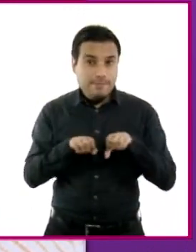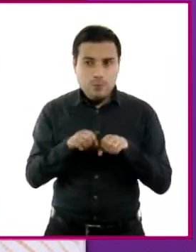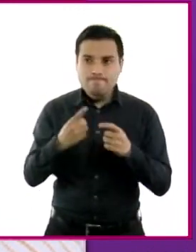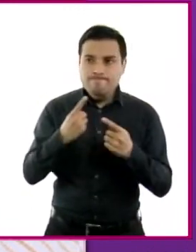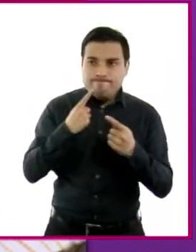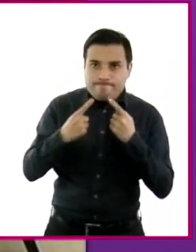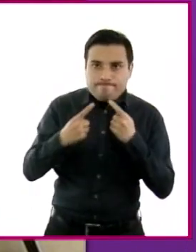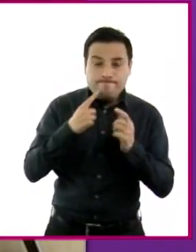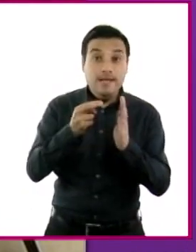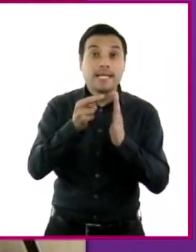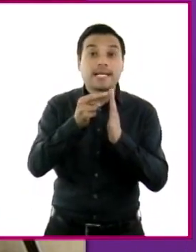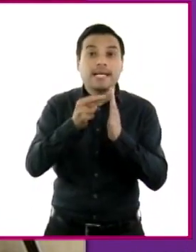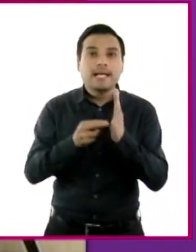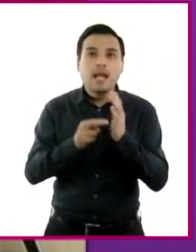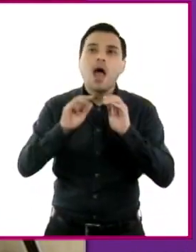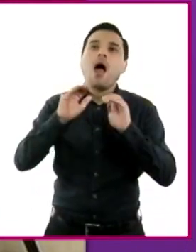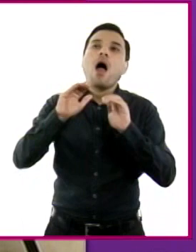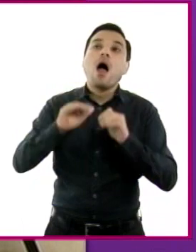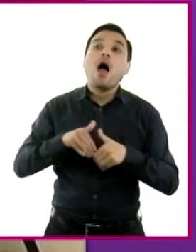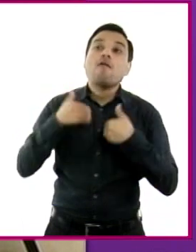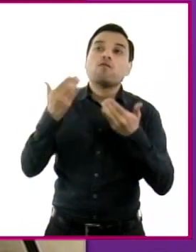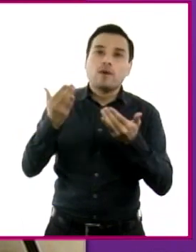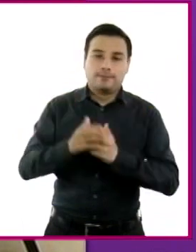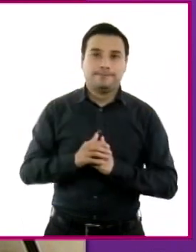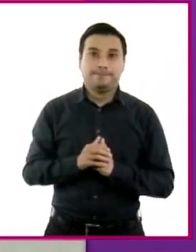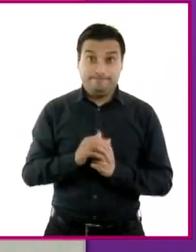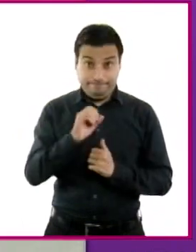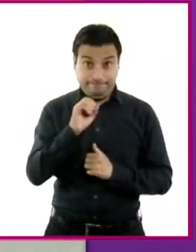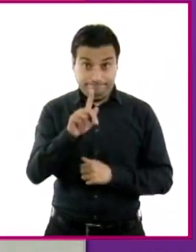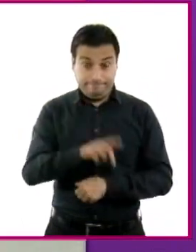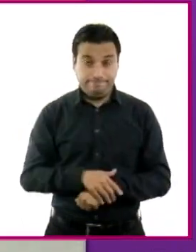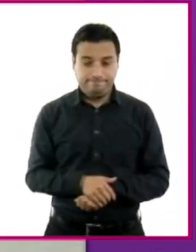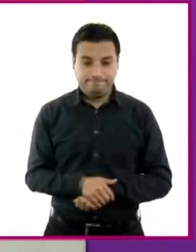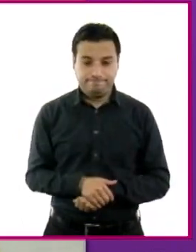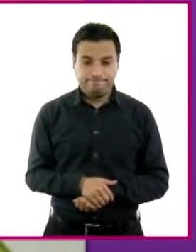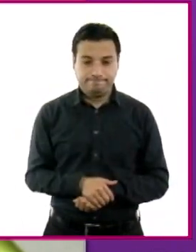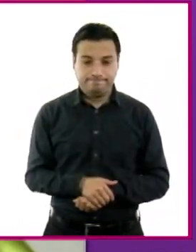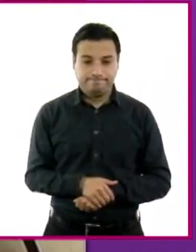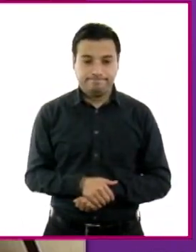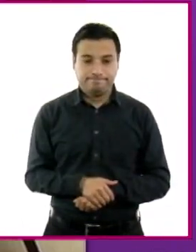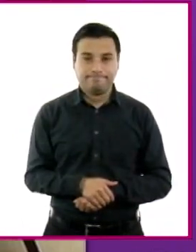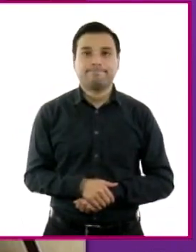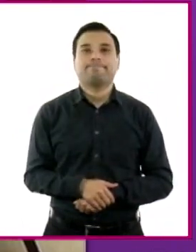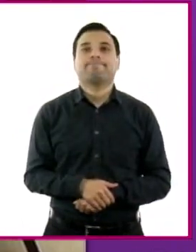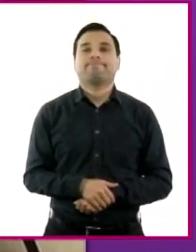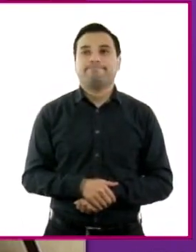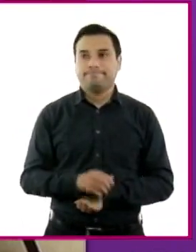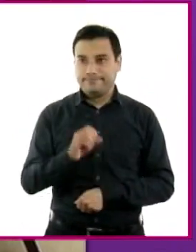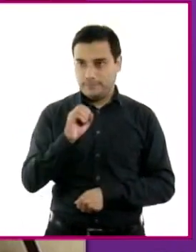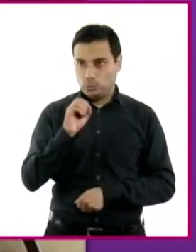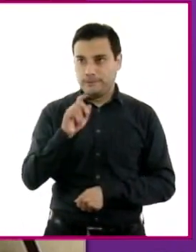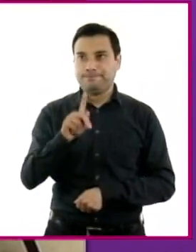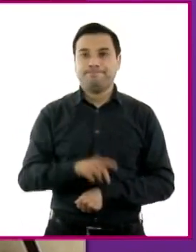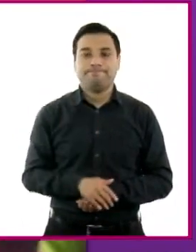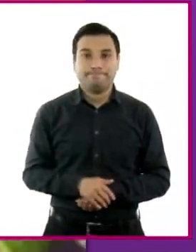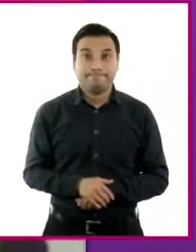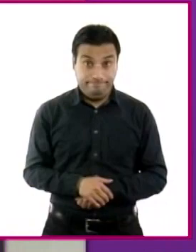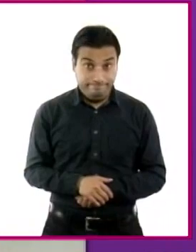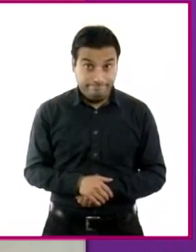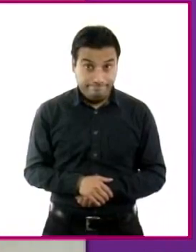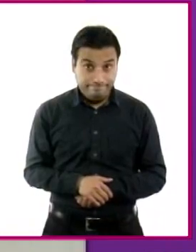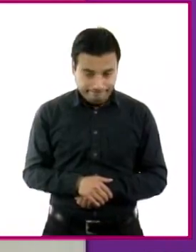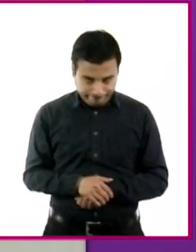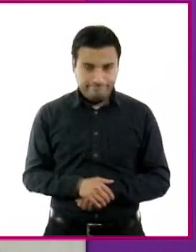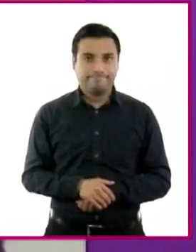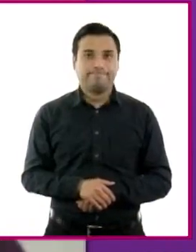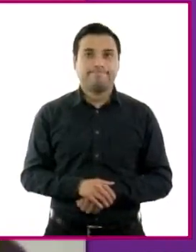for outdoors. That's us. We are outdoors. Ready? Let's